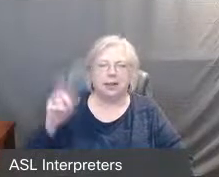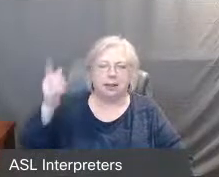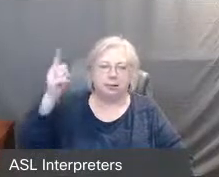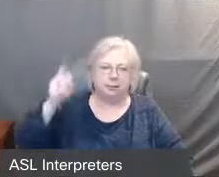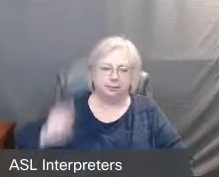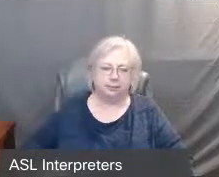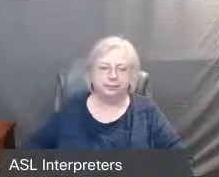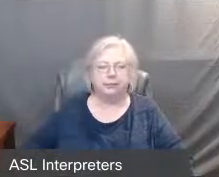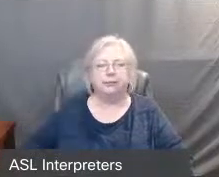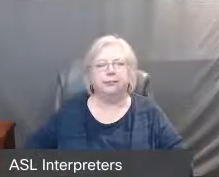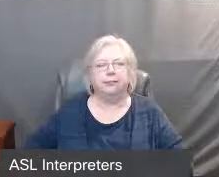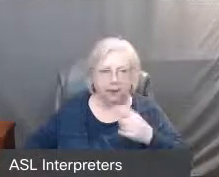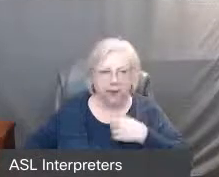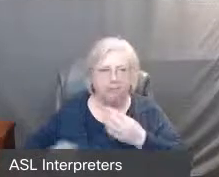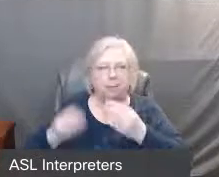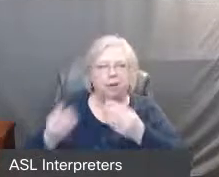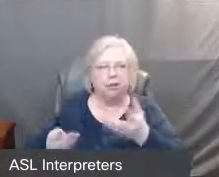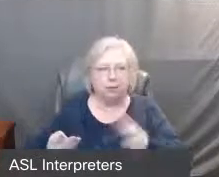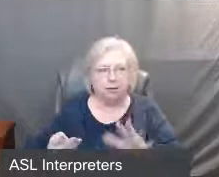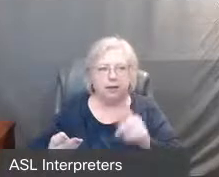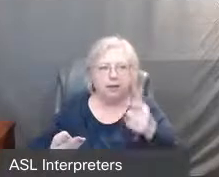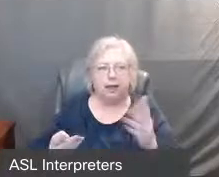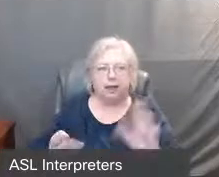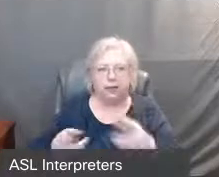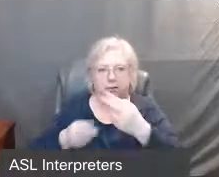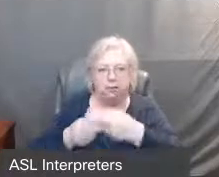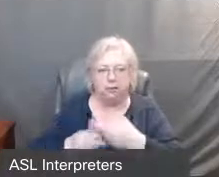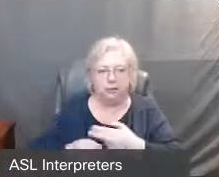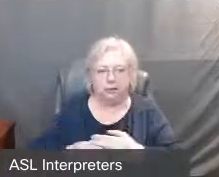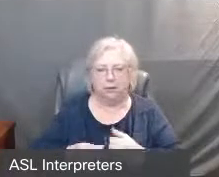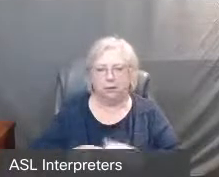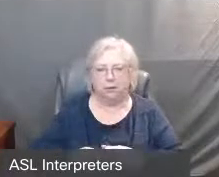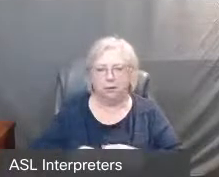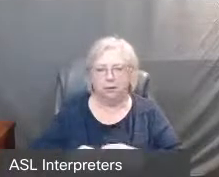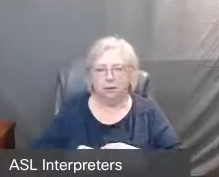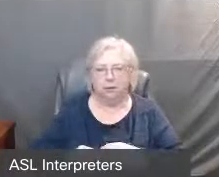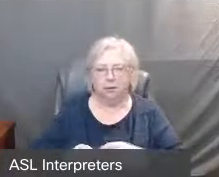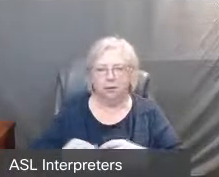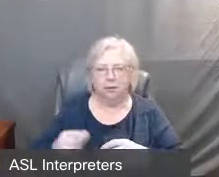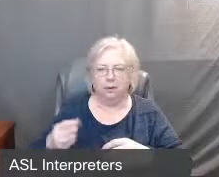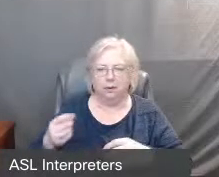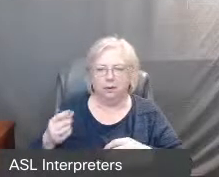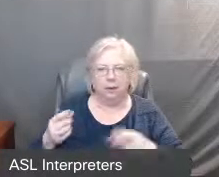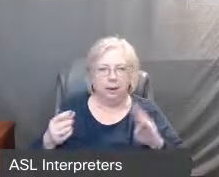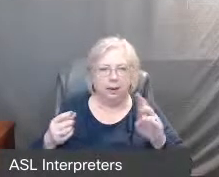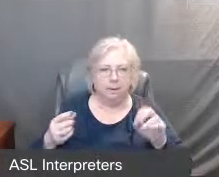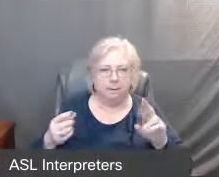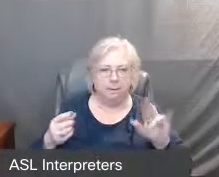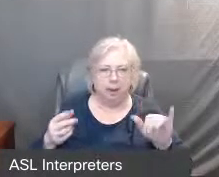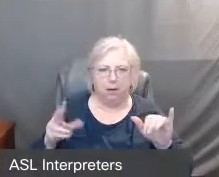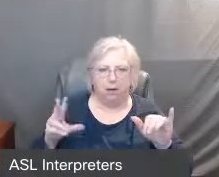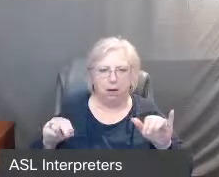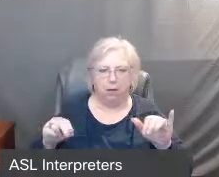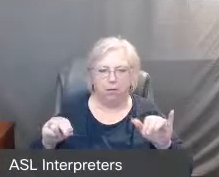Second. Okay, we've got a motion and second. Can we get a roll call vote? Roll call, please. Barry? No.